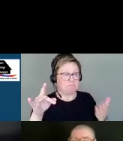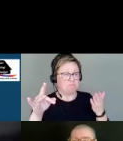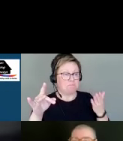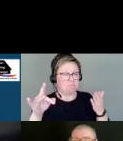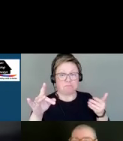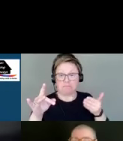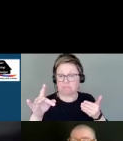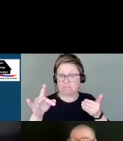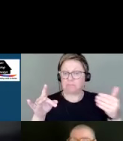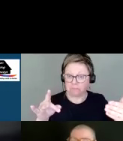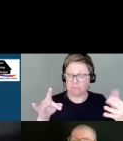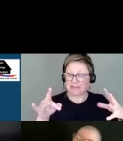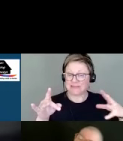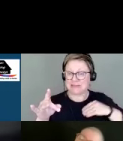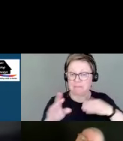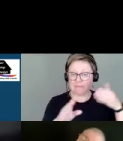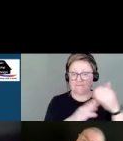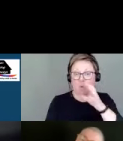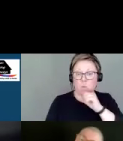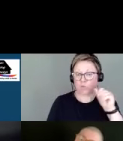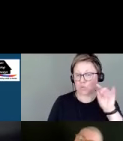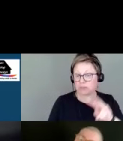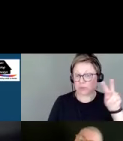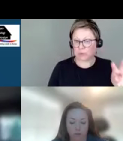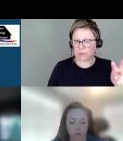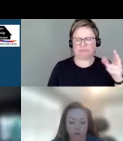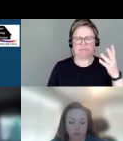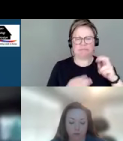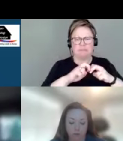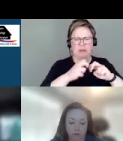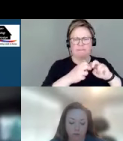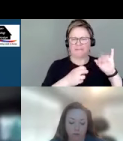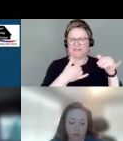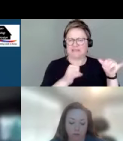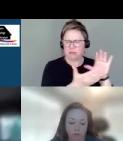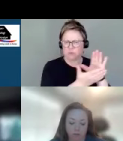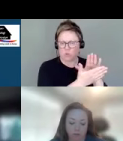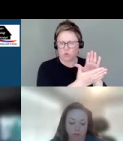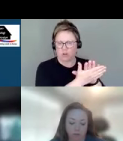turn 22. And that might be a problem if they're still at school.